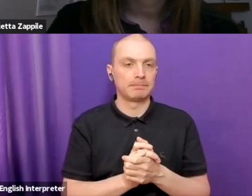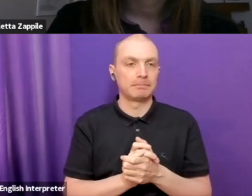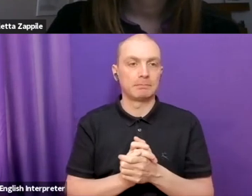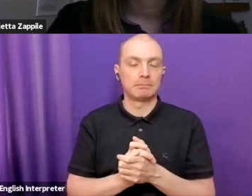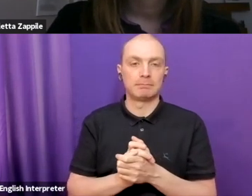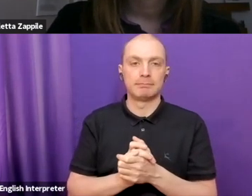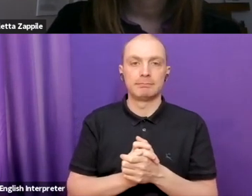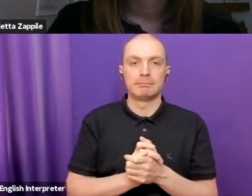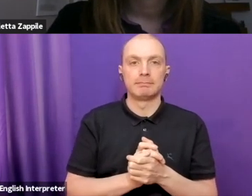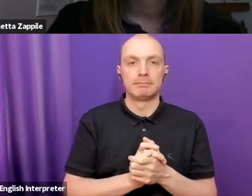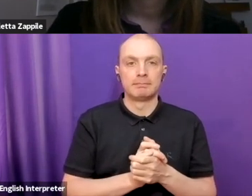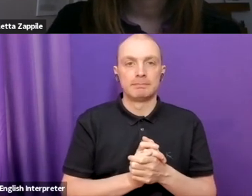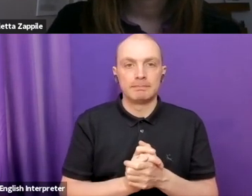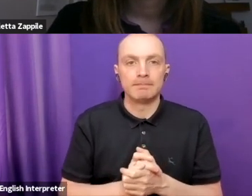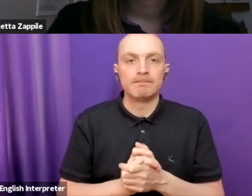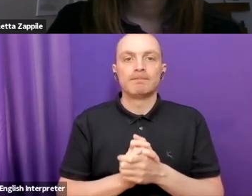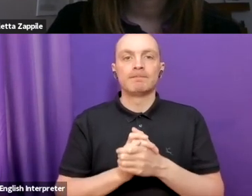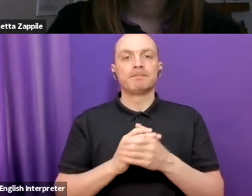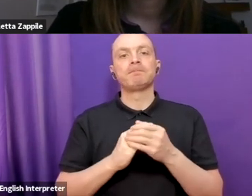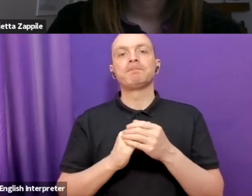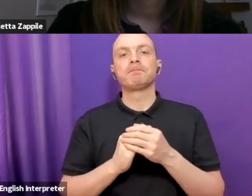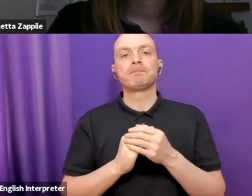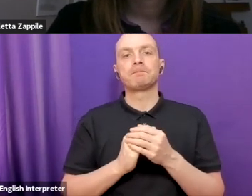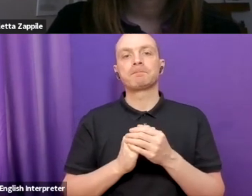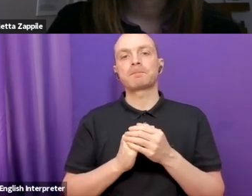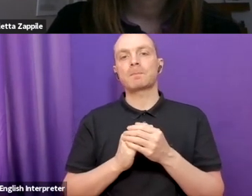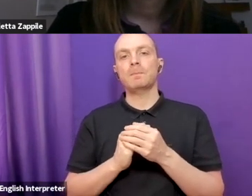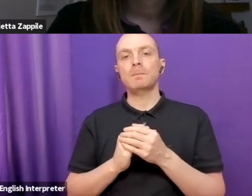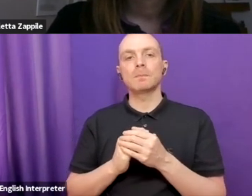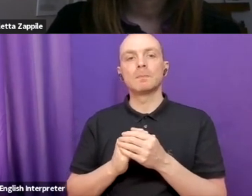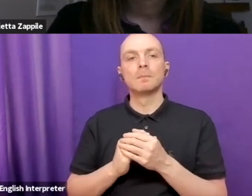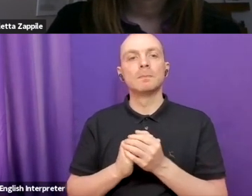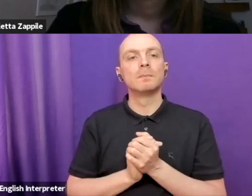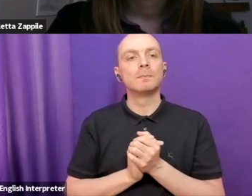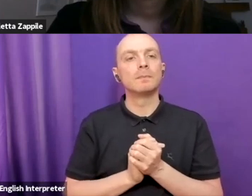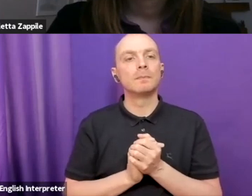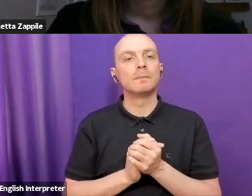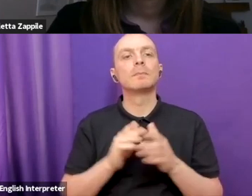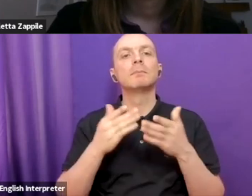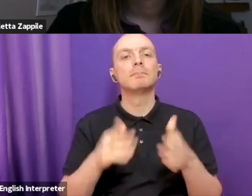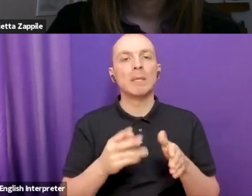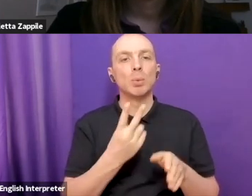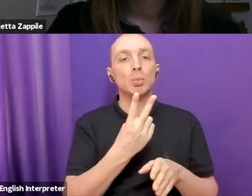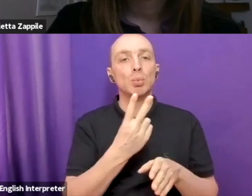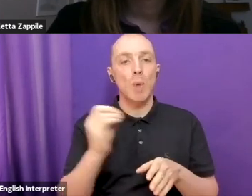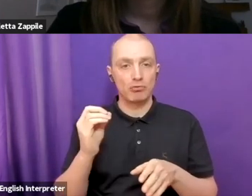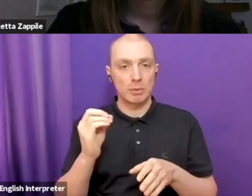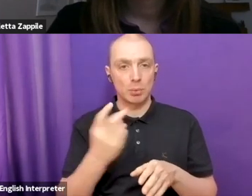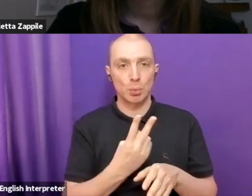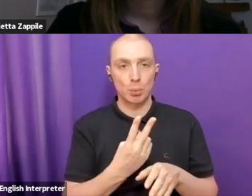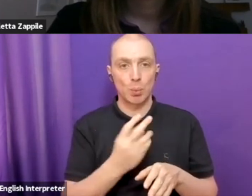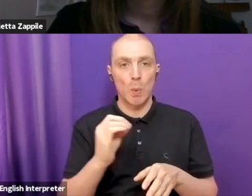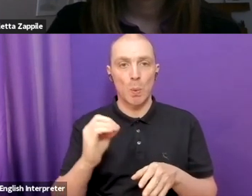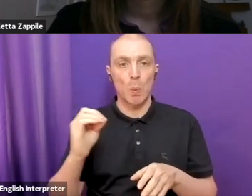Yes, I was saying that only, so there were around 200 recommendations, and